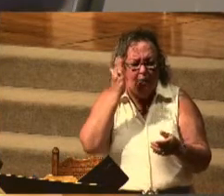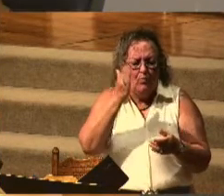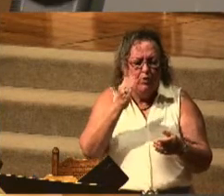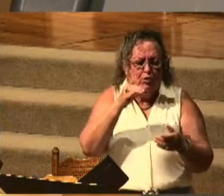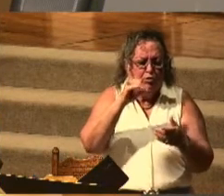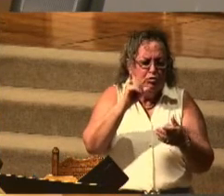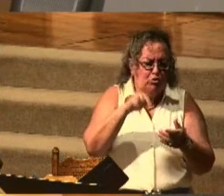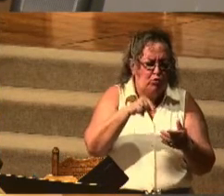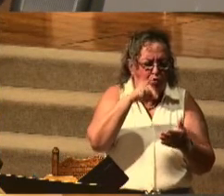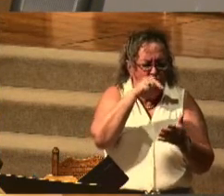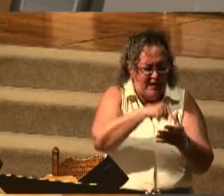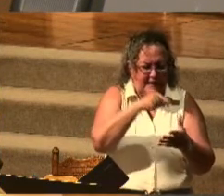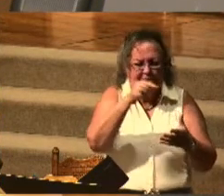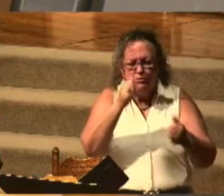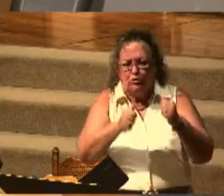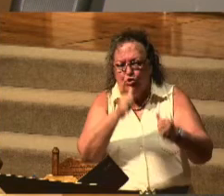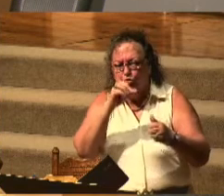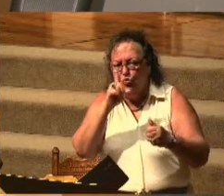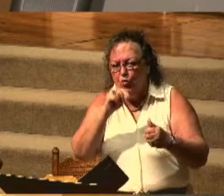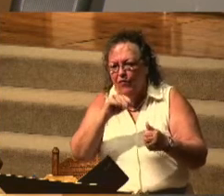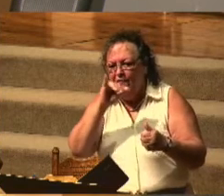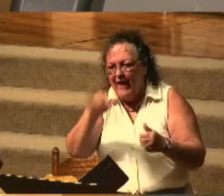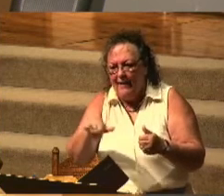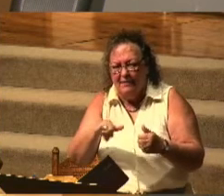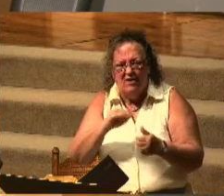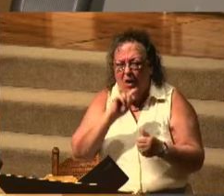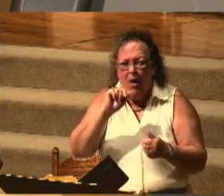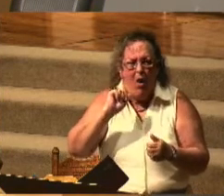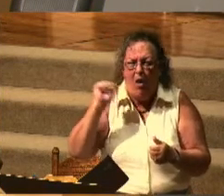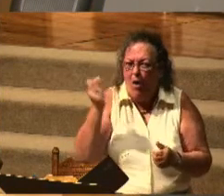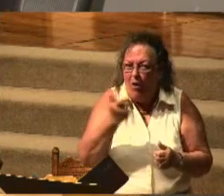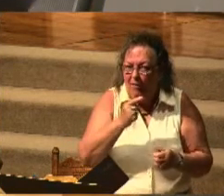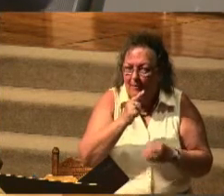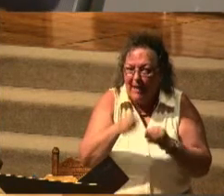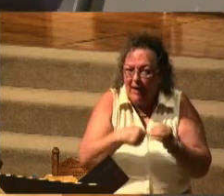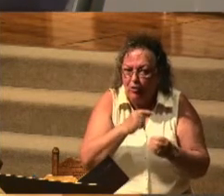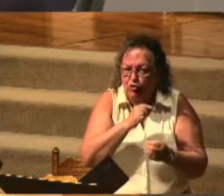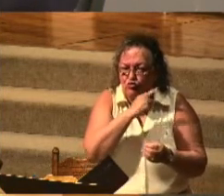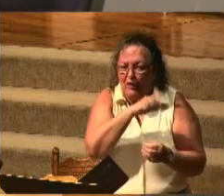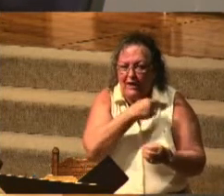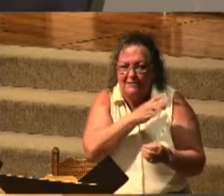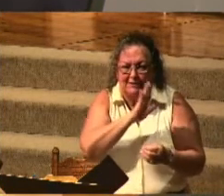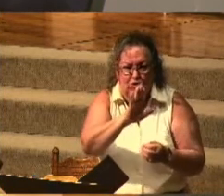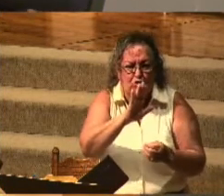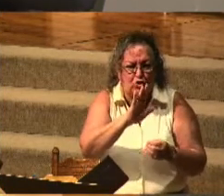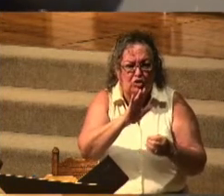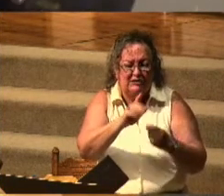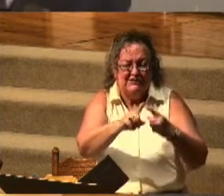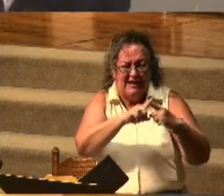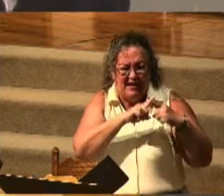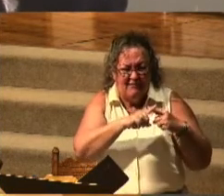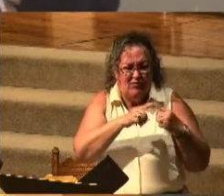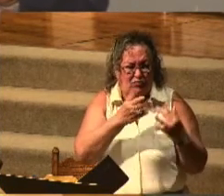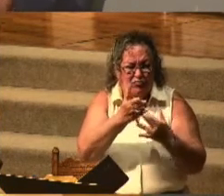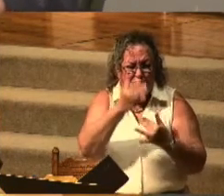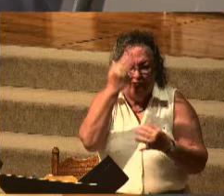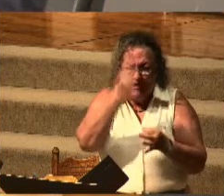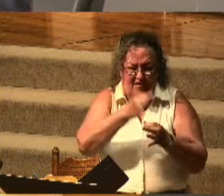grace of God, I'm going to do that. It's all by grace. And it's by grace that you're saved through faith and not of